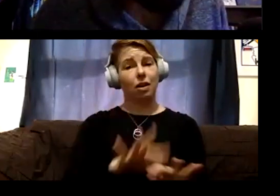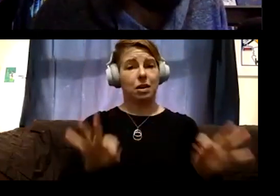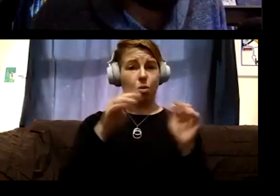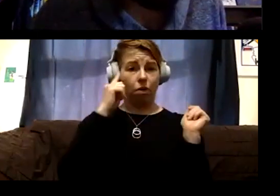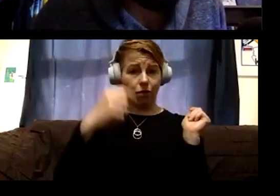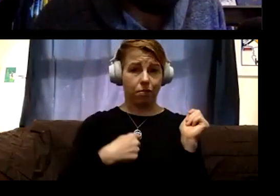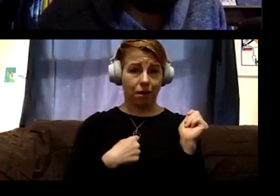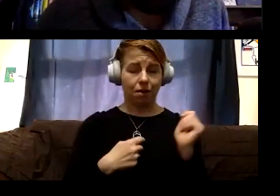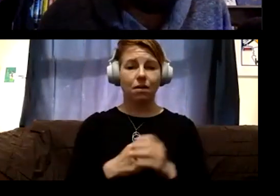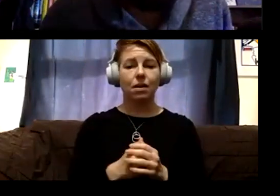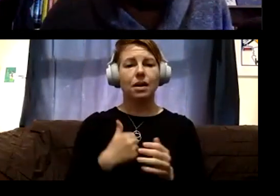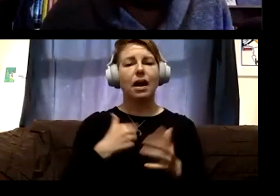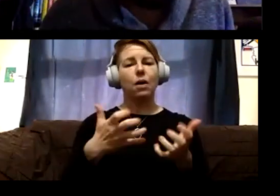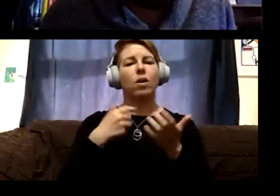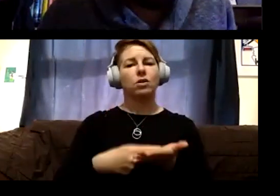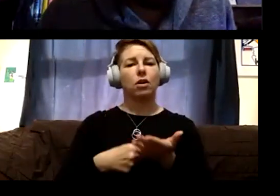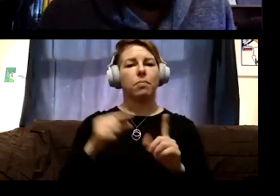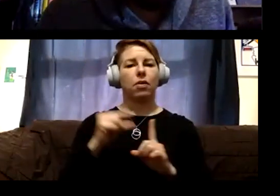I want to talk about dystopia.